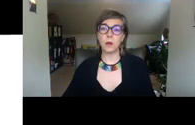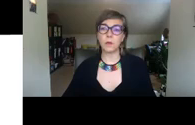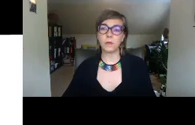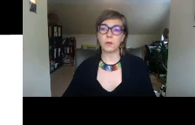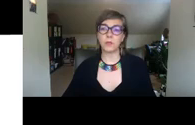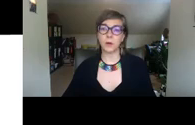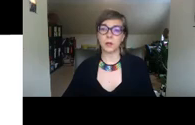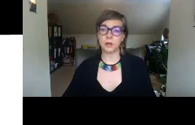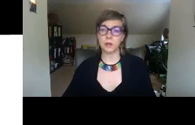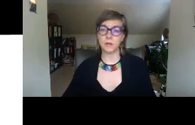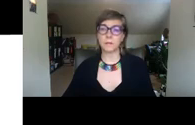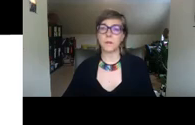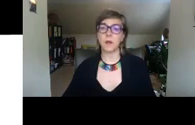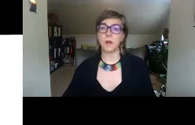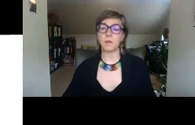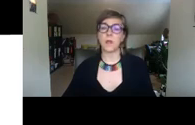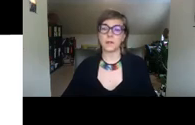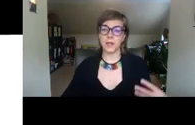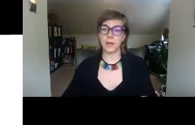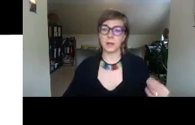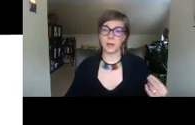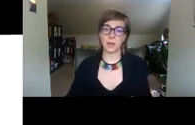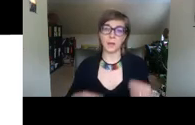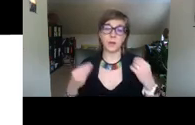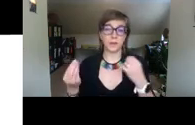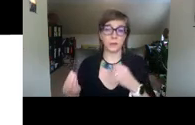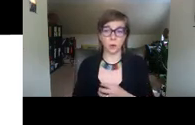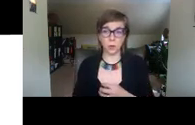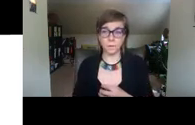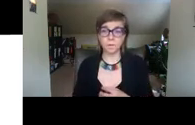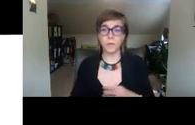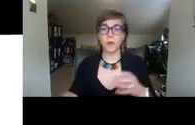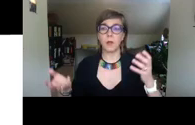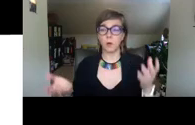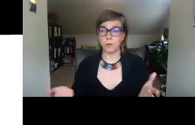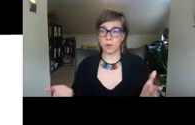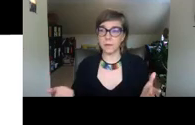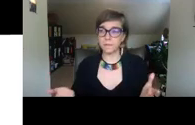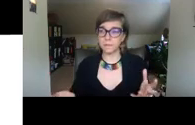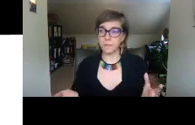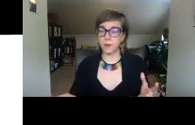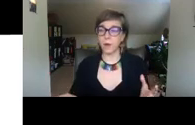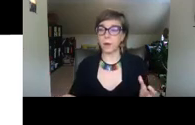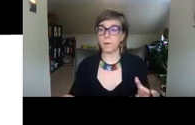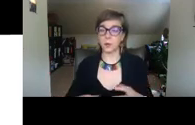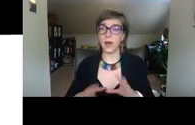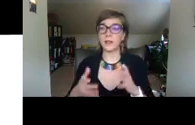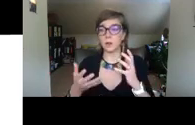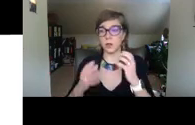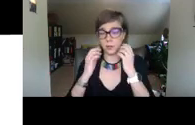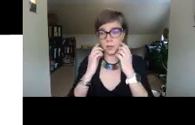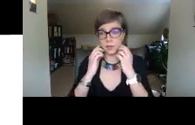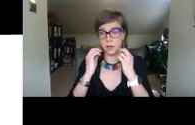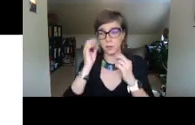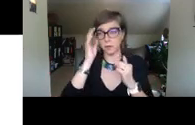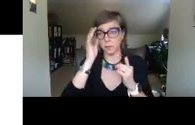81 of the respondents said that before COVID, so I asked the